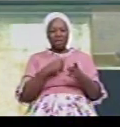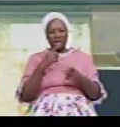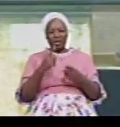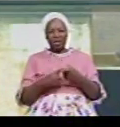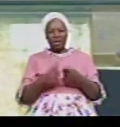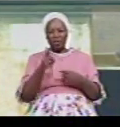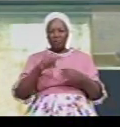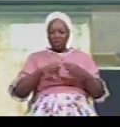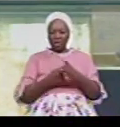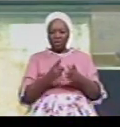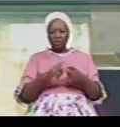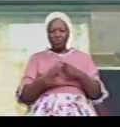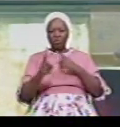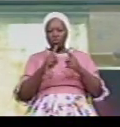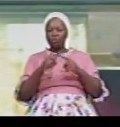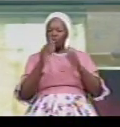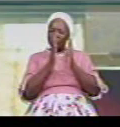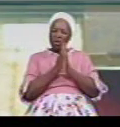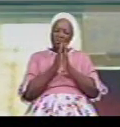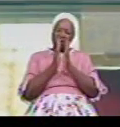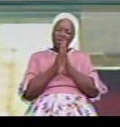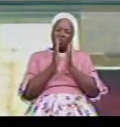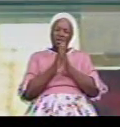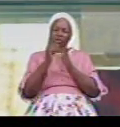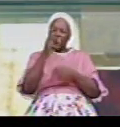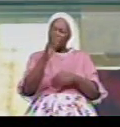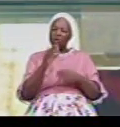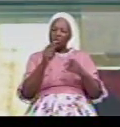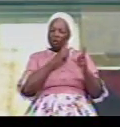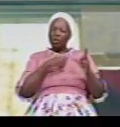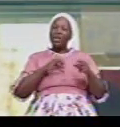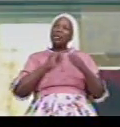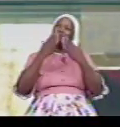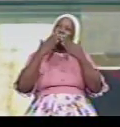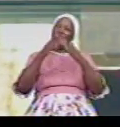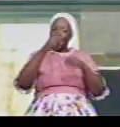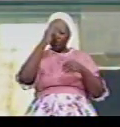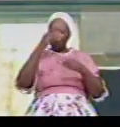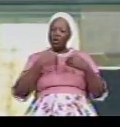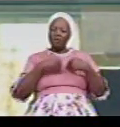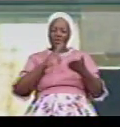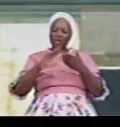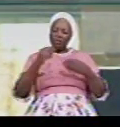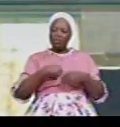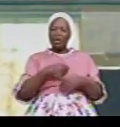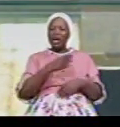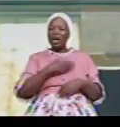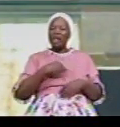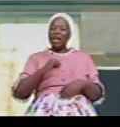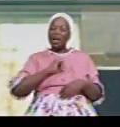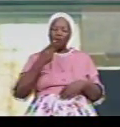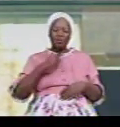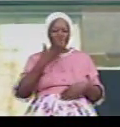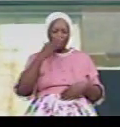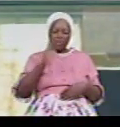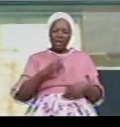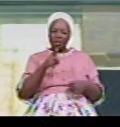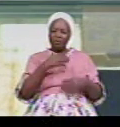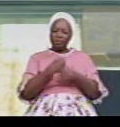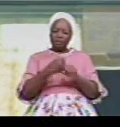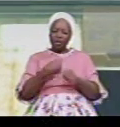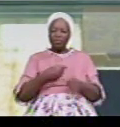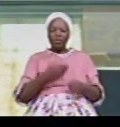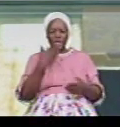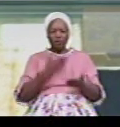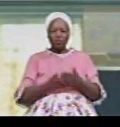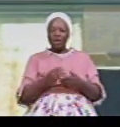to talk to God. God, I thank you that you have forgiven me. I was bad. Now you made me good. I was graceless.